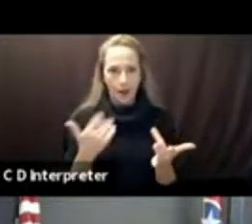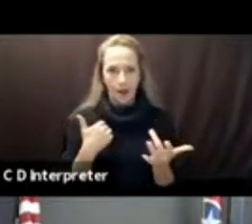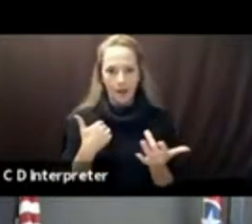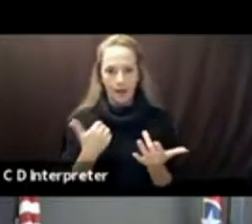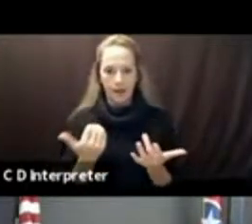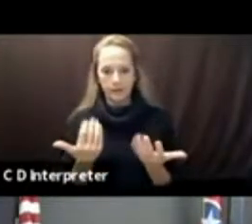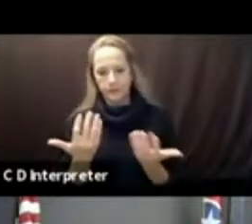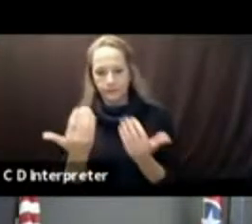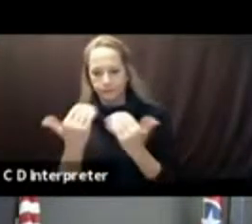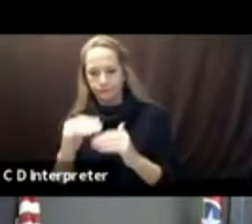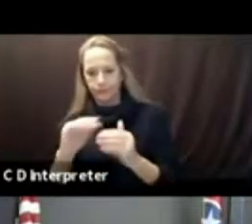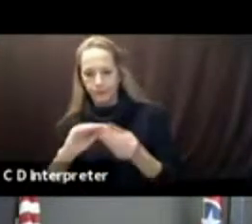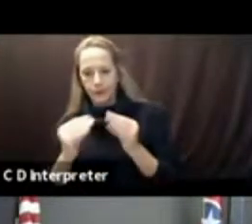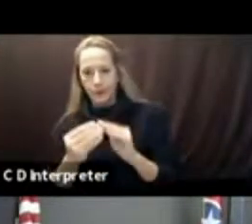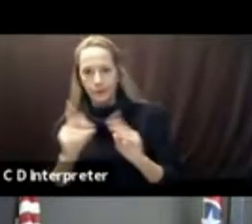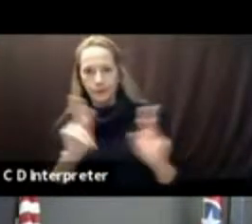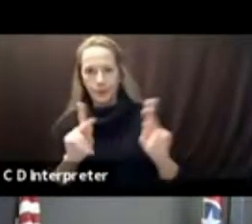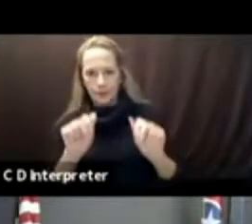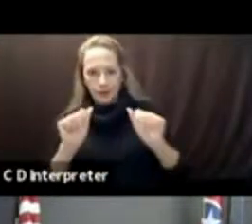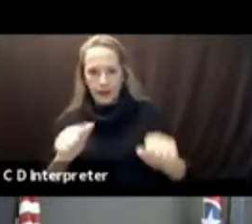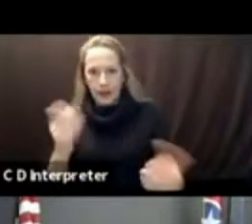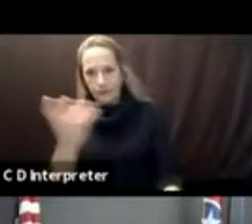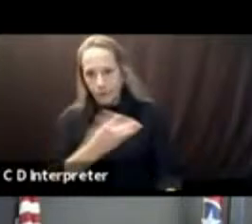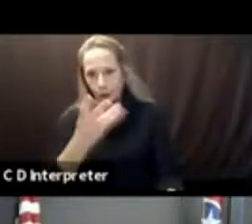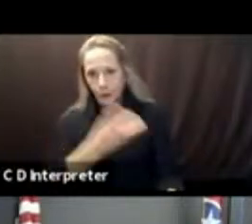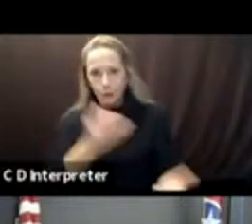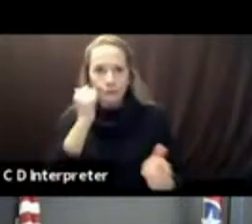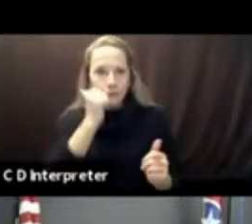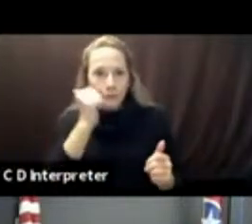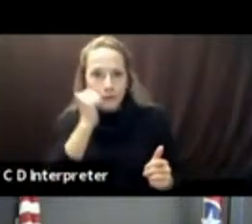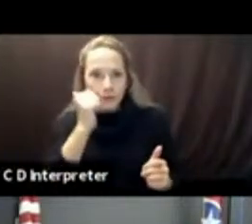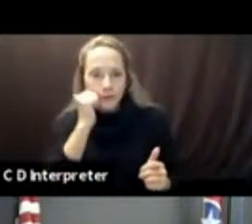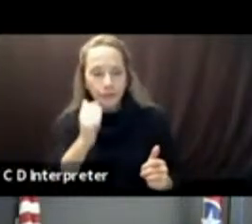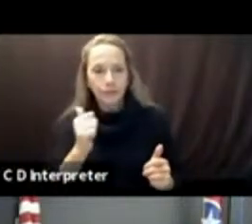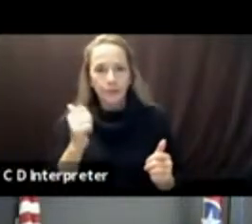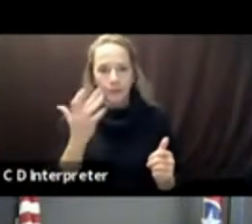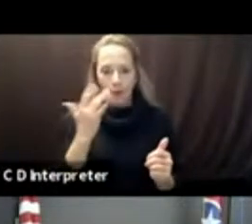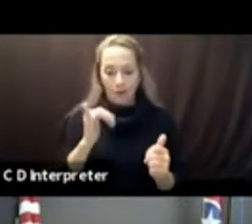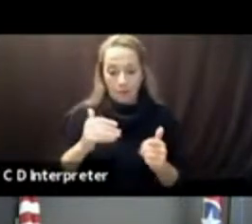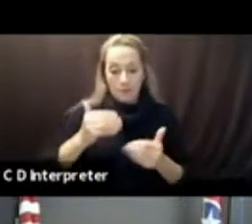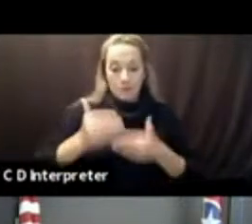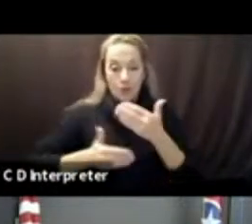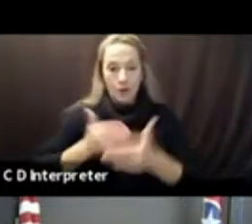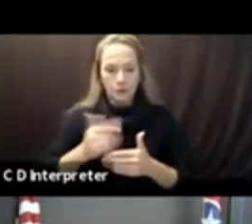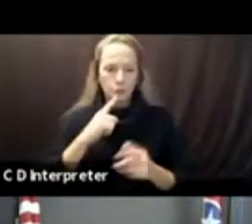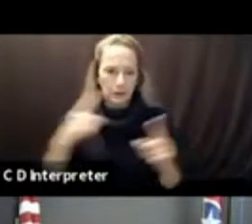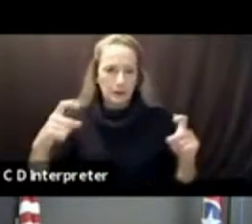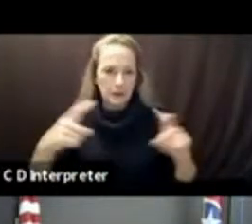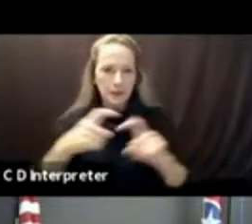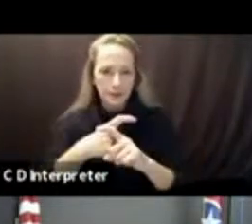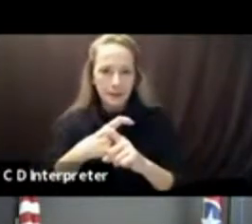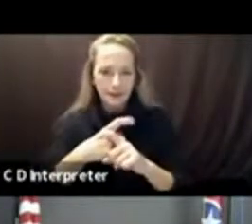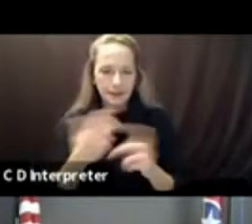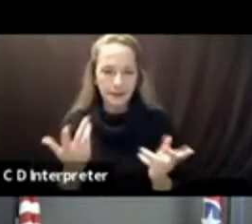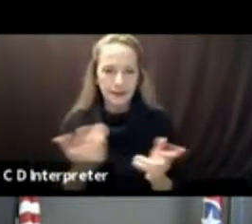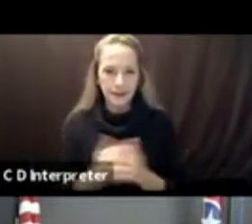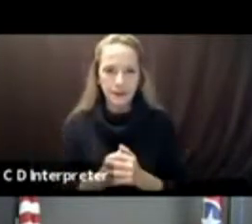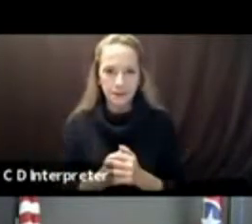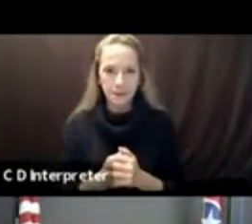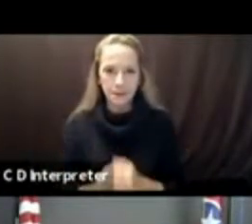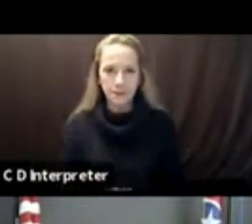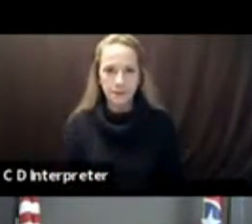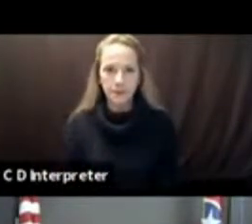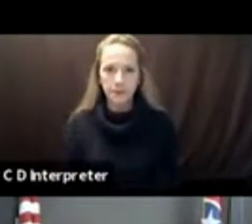can be infused per day, because again, it's a complex process to go through, like so many of these things have been.